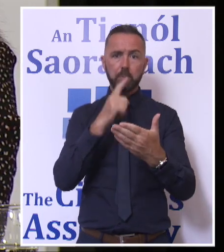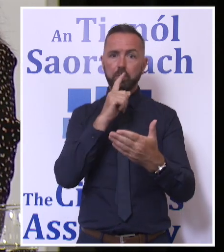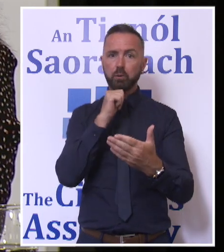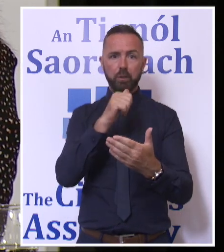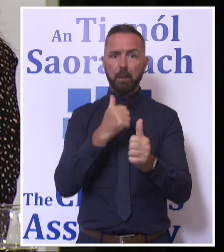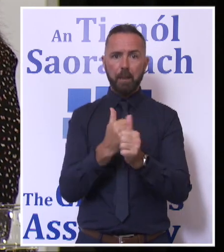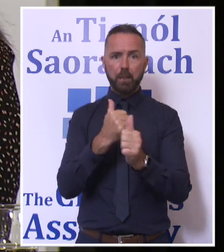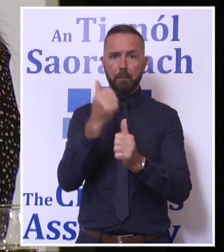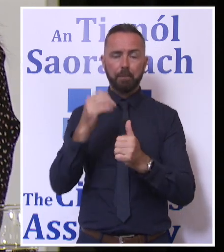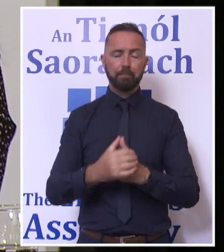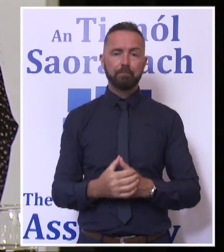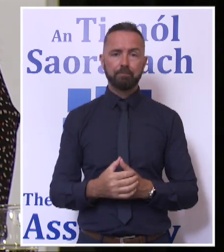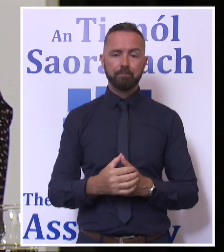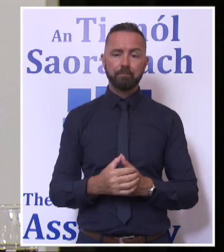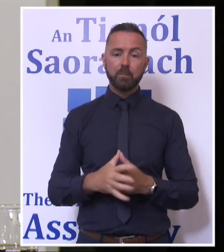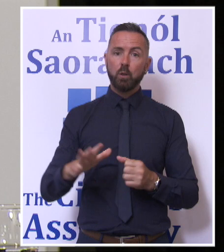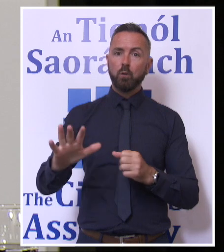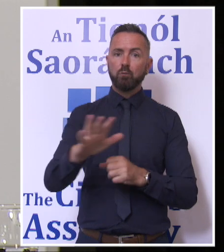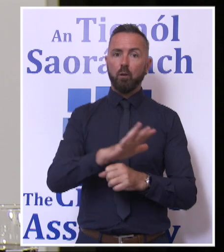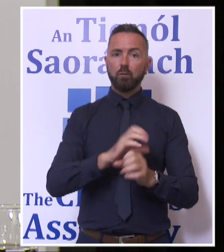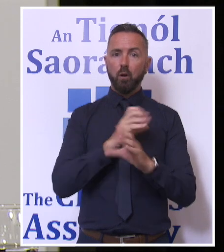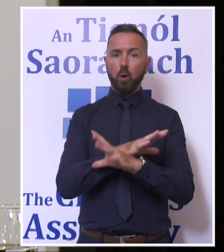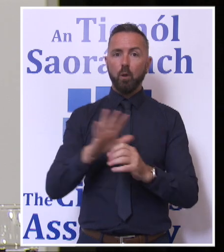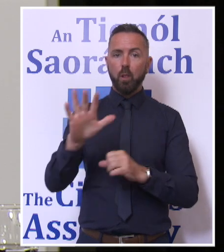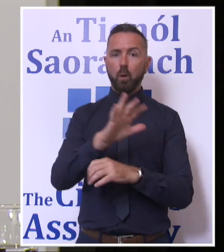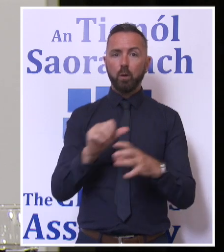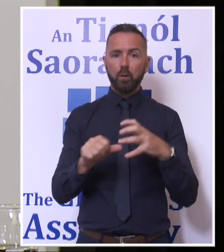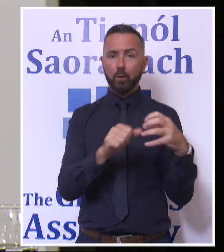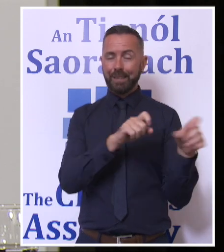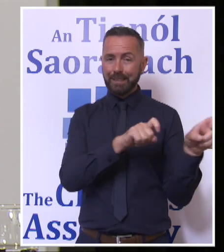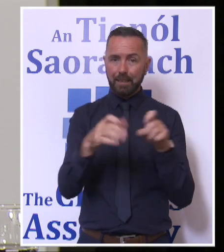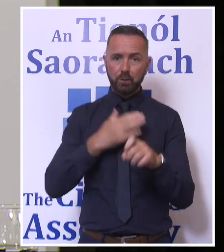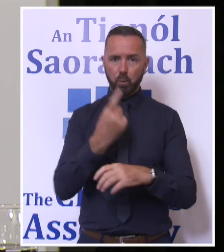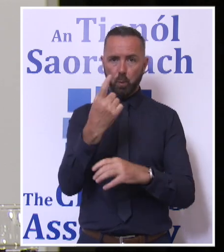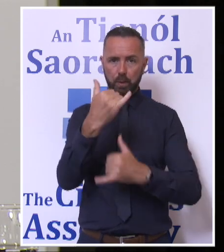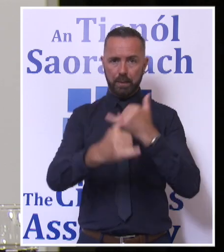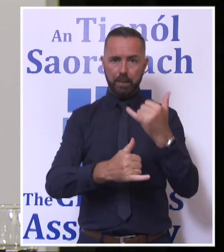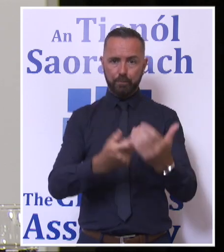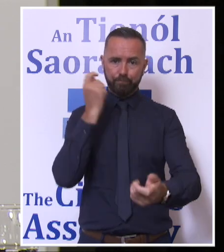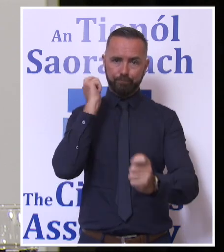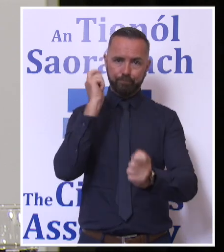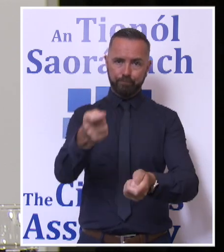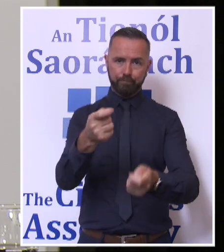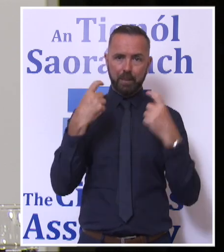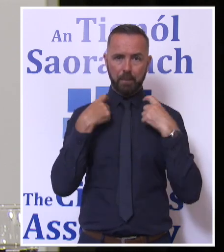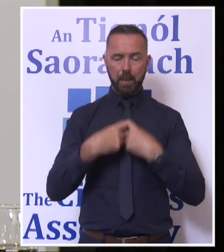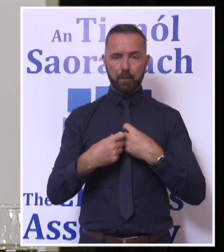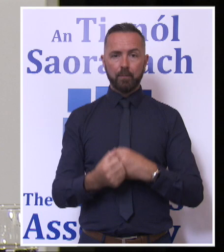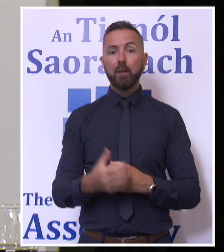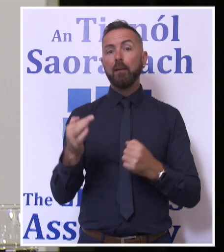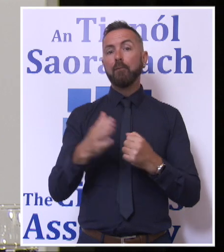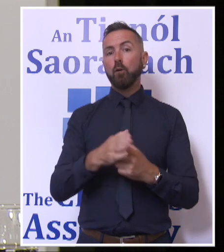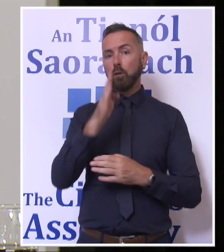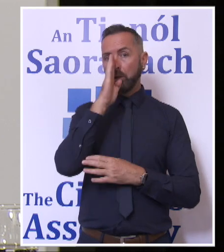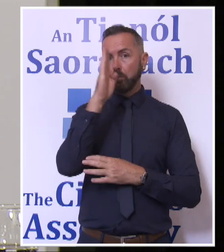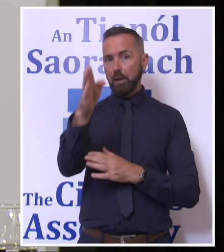actually been implemented. So across all local authorities at present, it remains at 1 year. For a directly elected mayor, you would imagine that it will be